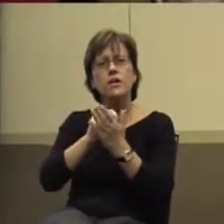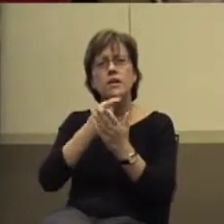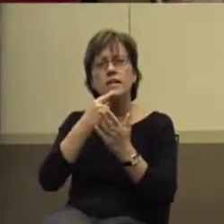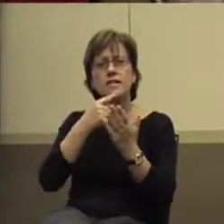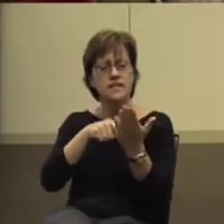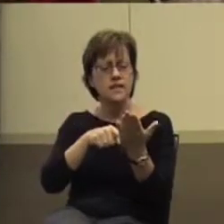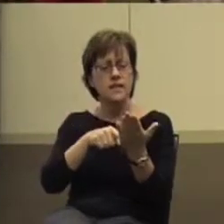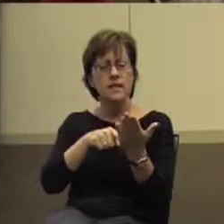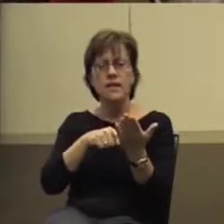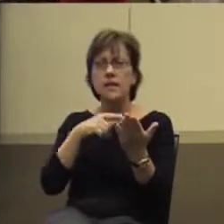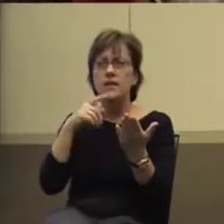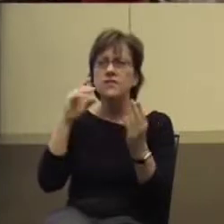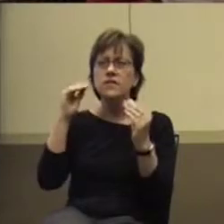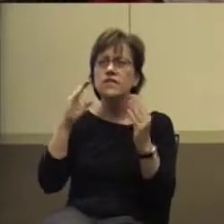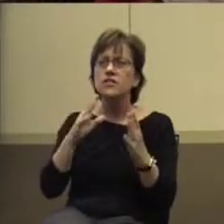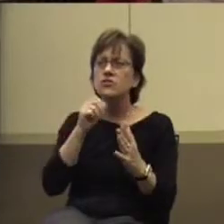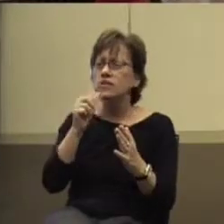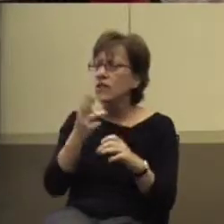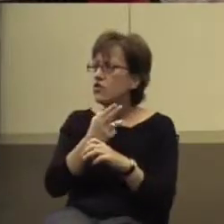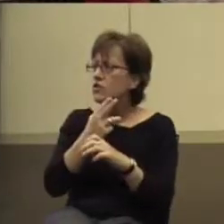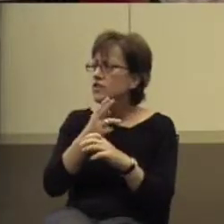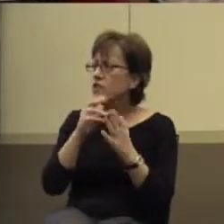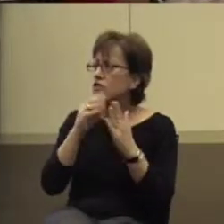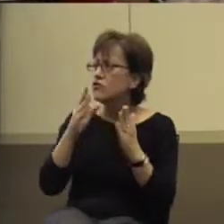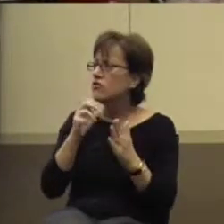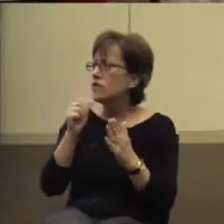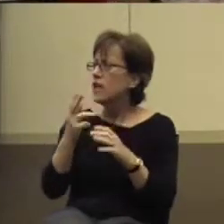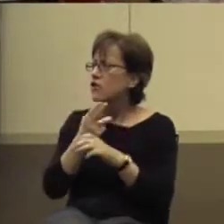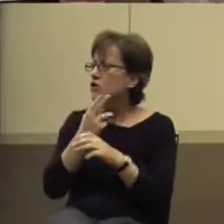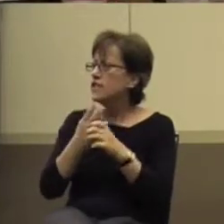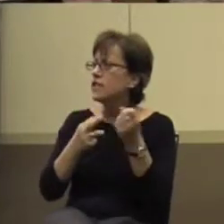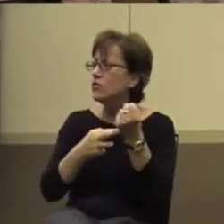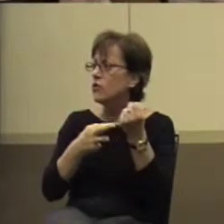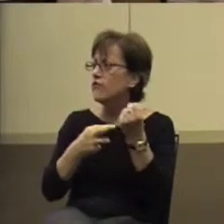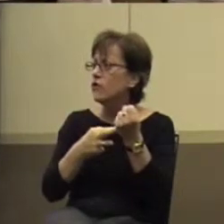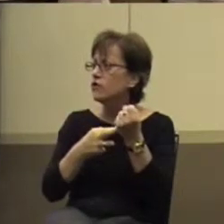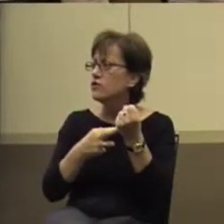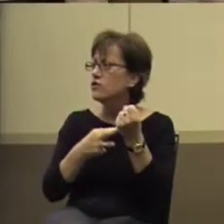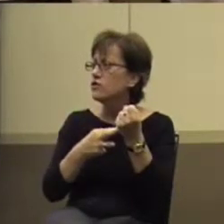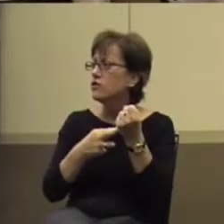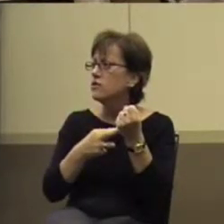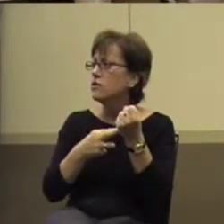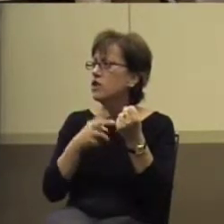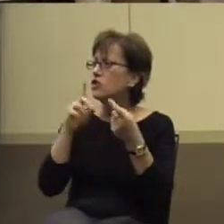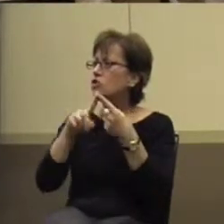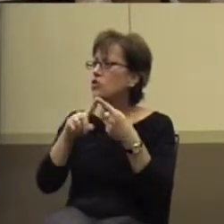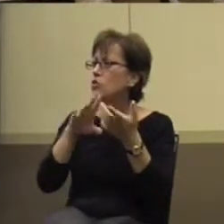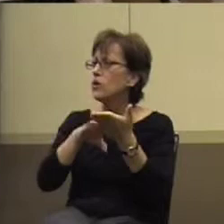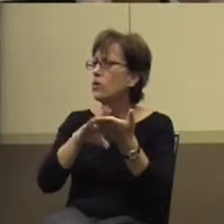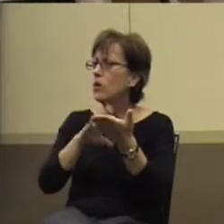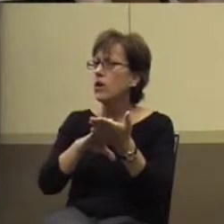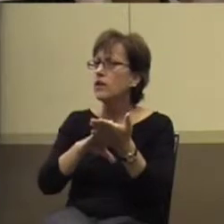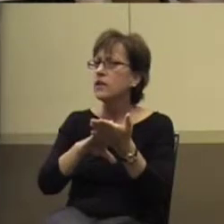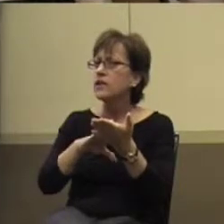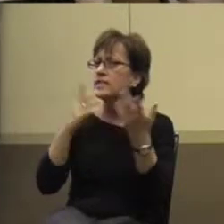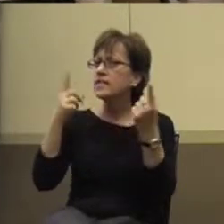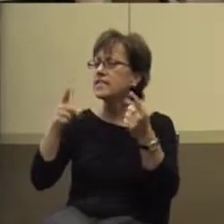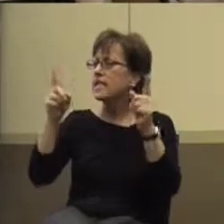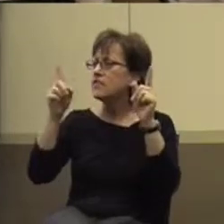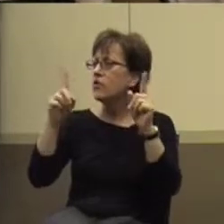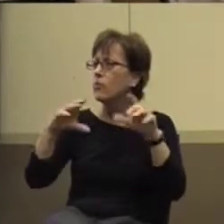the teacher is not using, or the aide is not using the reinforcers to reward